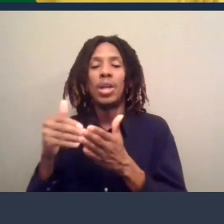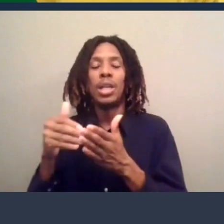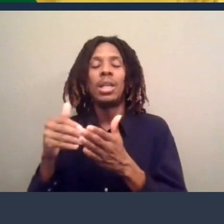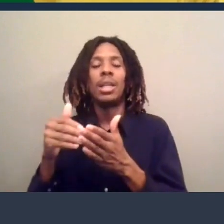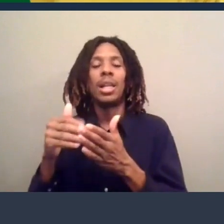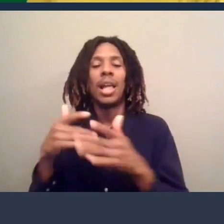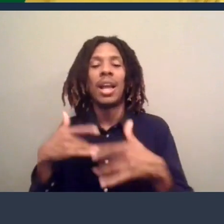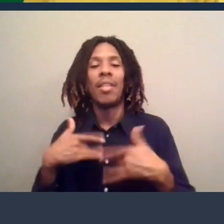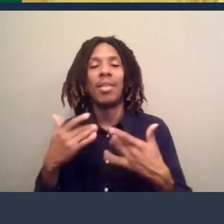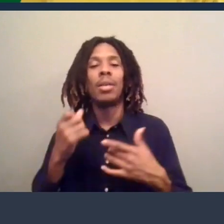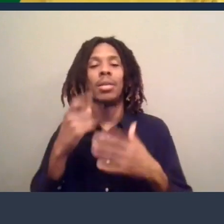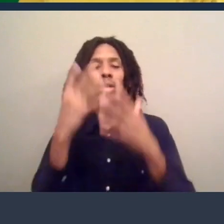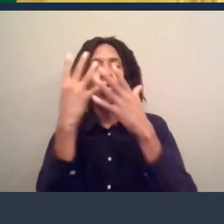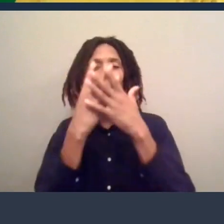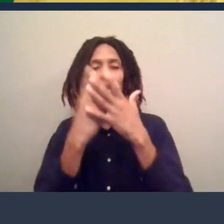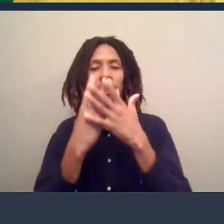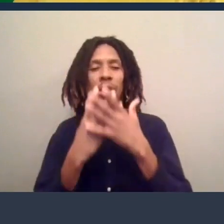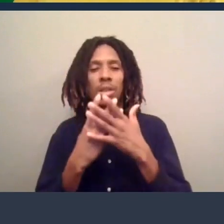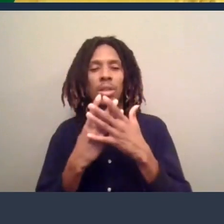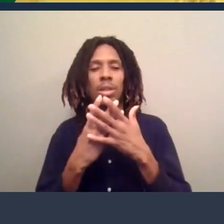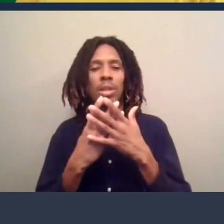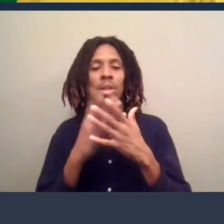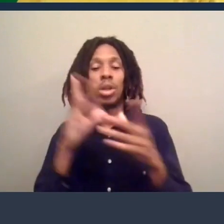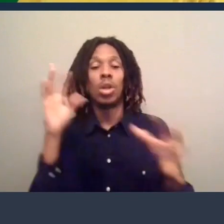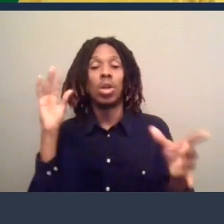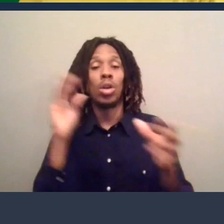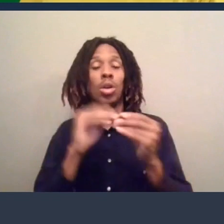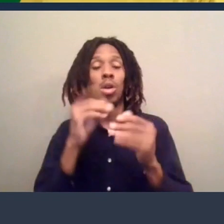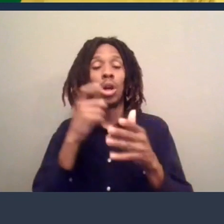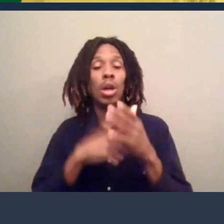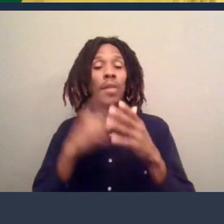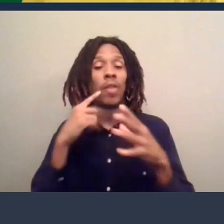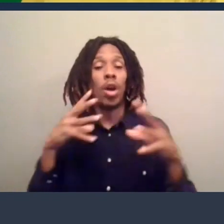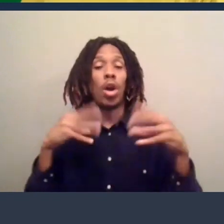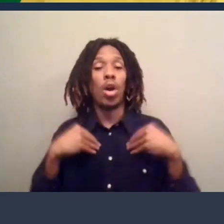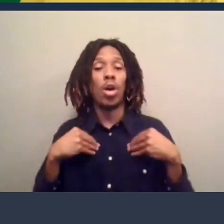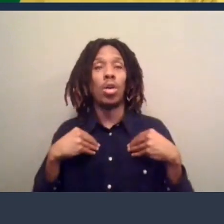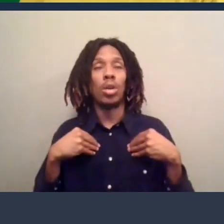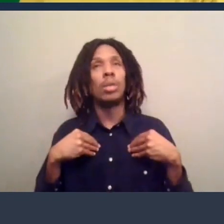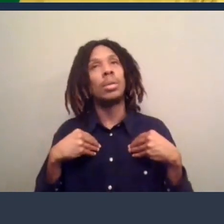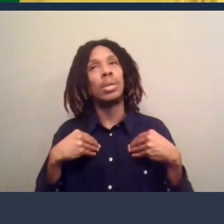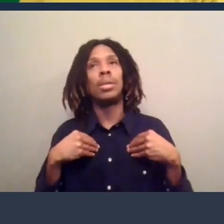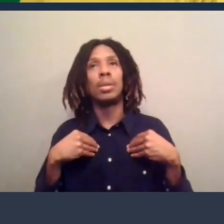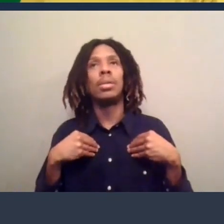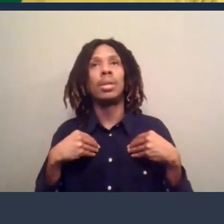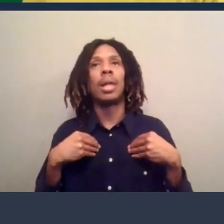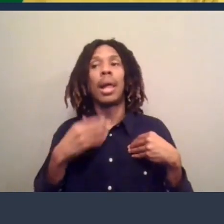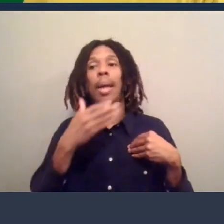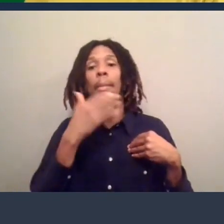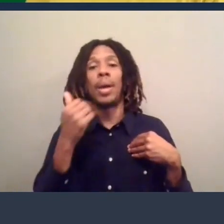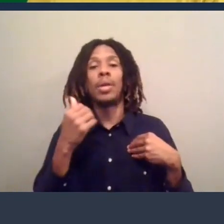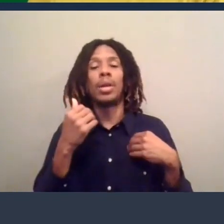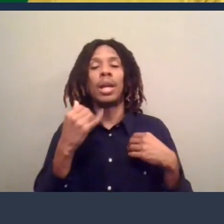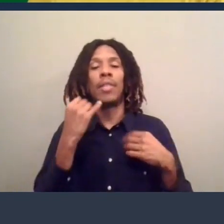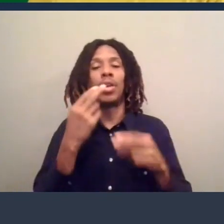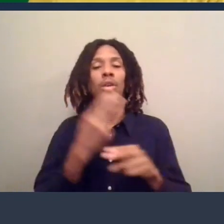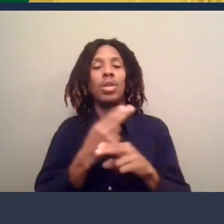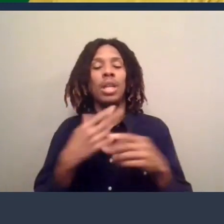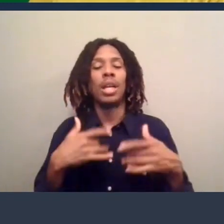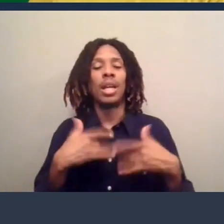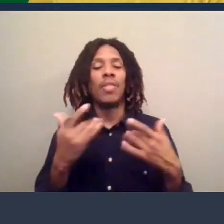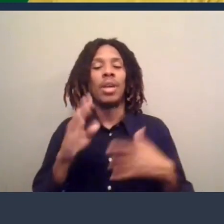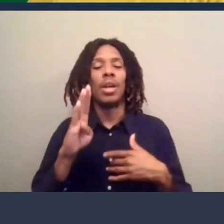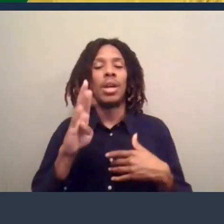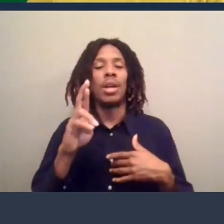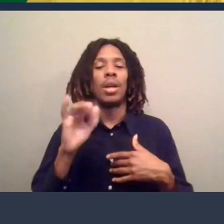But when you filter them, your total cost of ownership is actually a lot better of using EventBridge as an integration